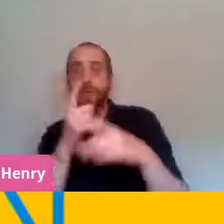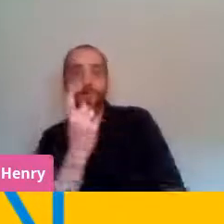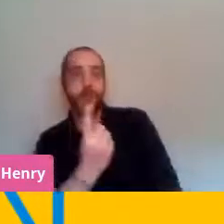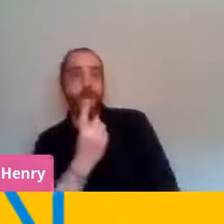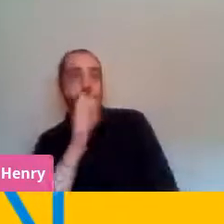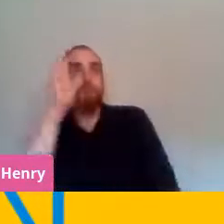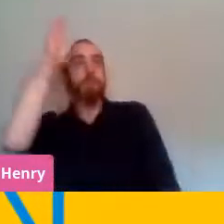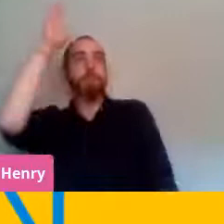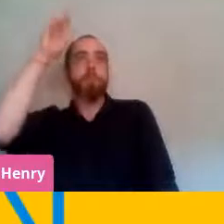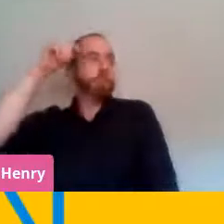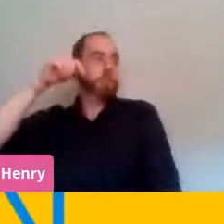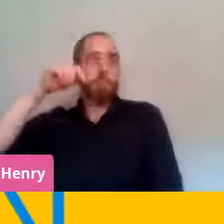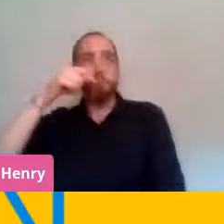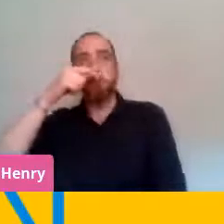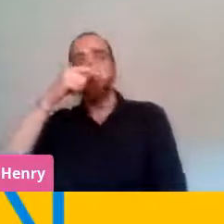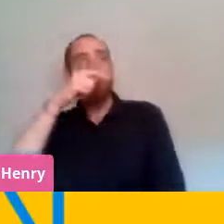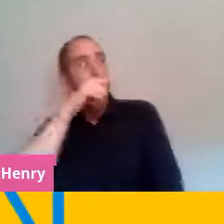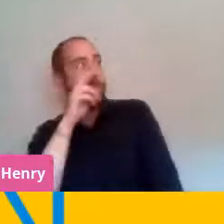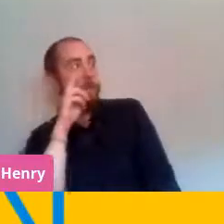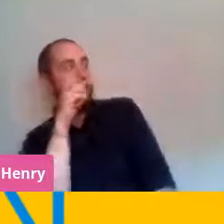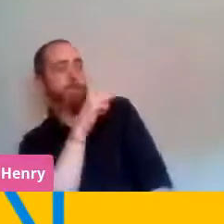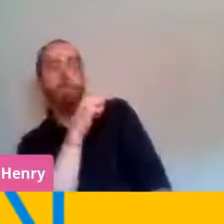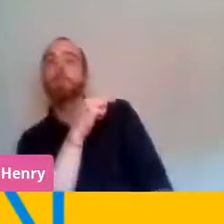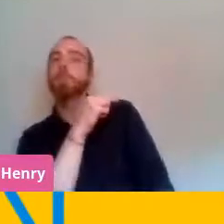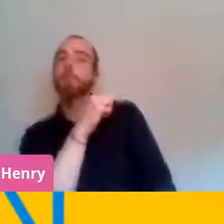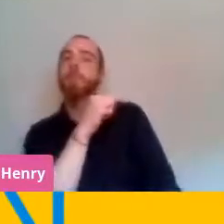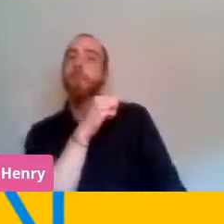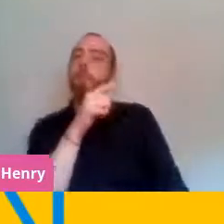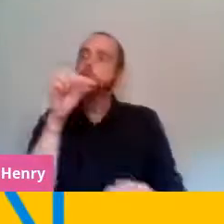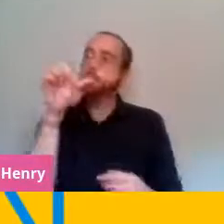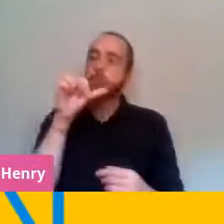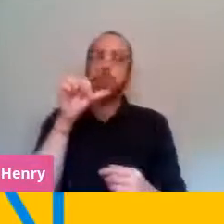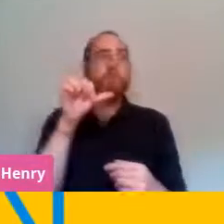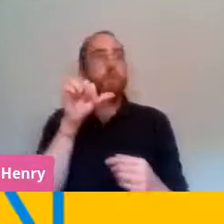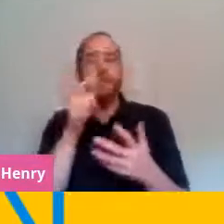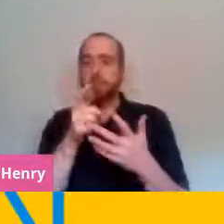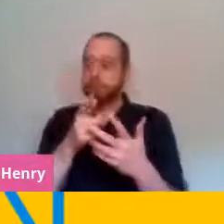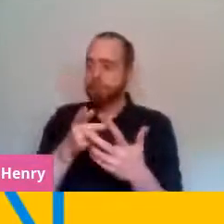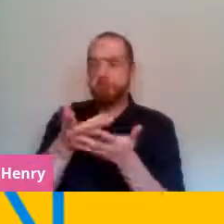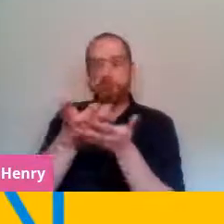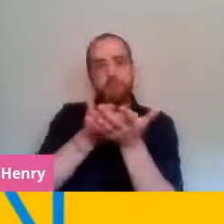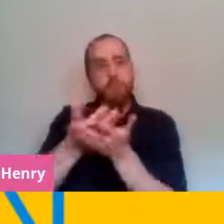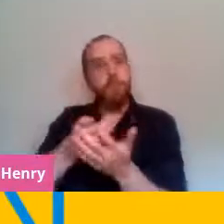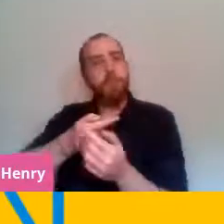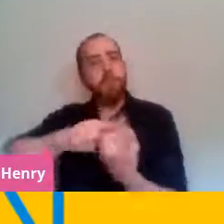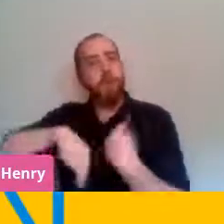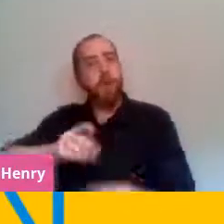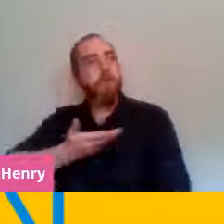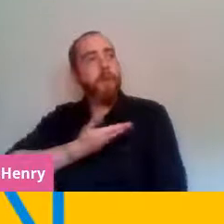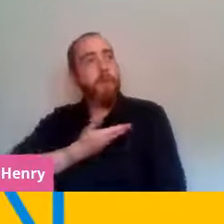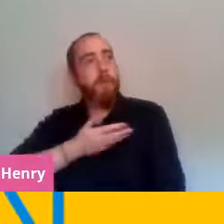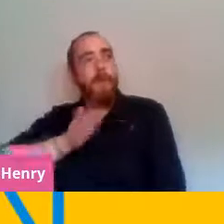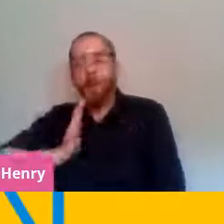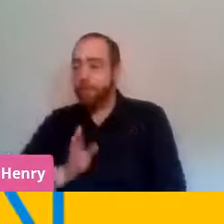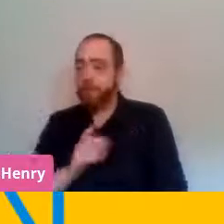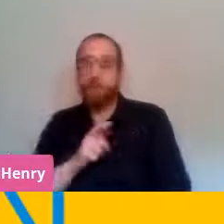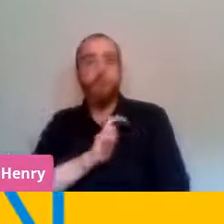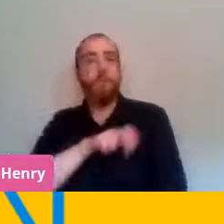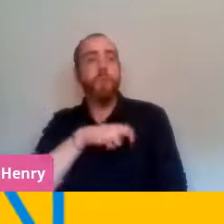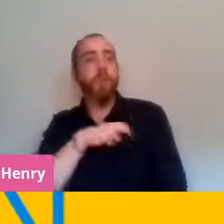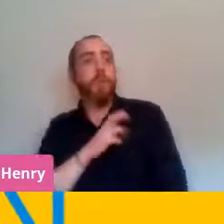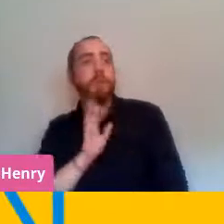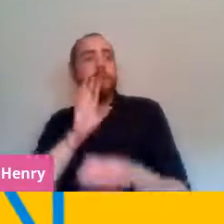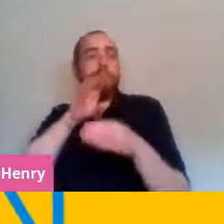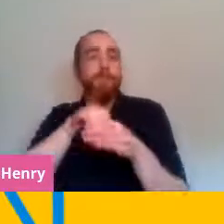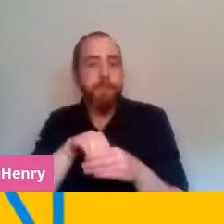look, can you believe that people are supposed to be negotiating our rights and we're not there? We've got to join the union and fight back. Okay. So even